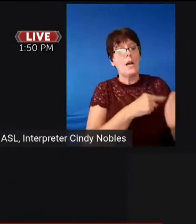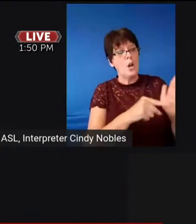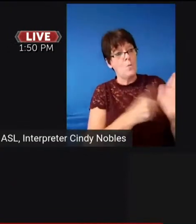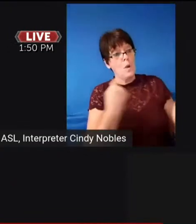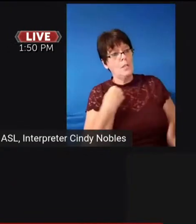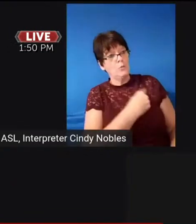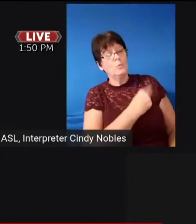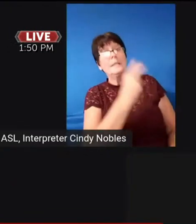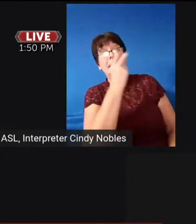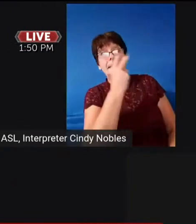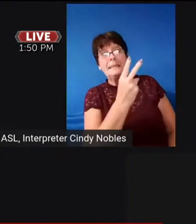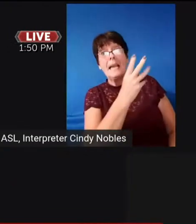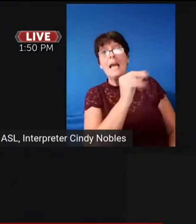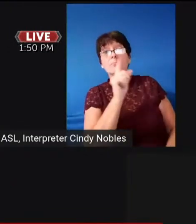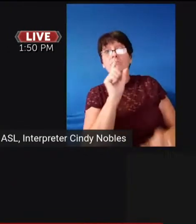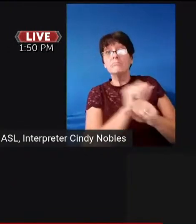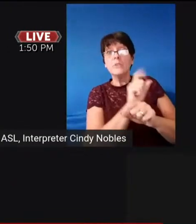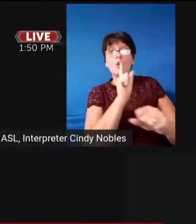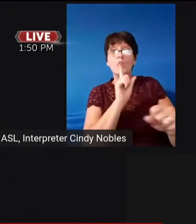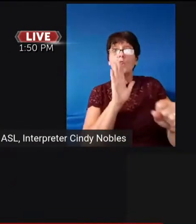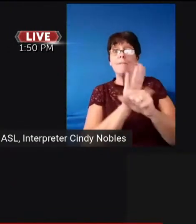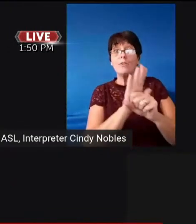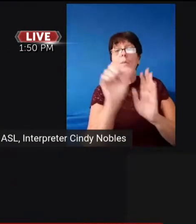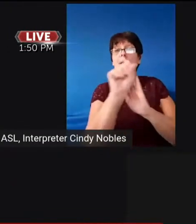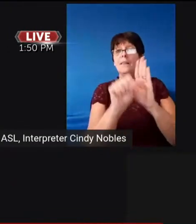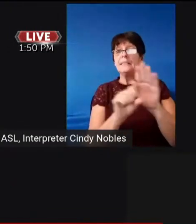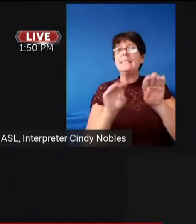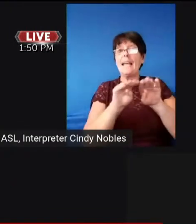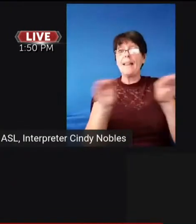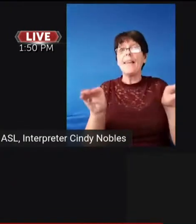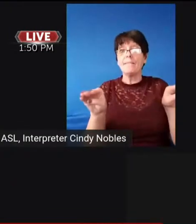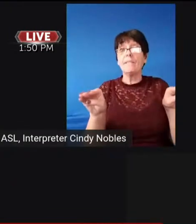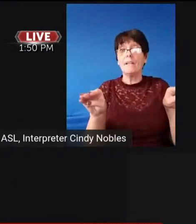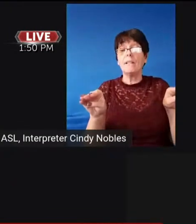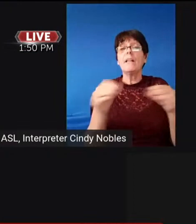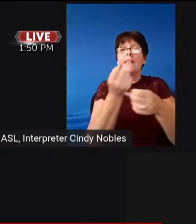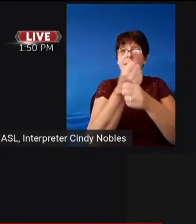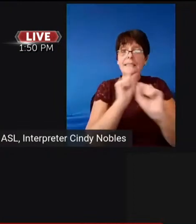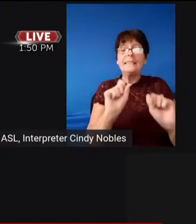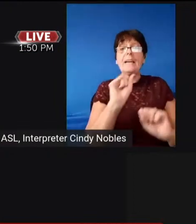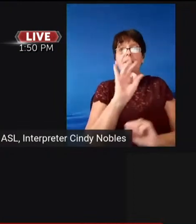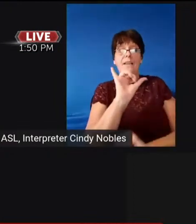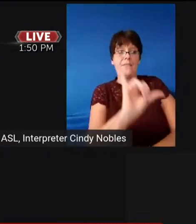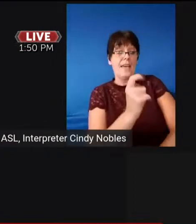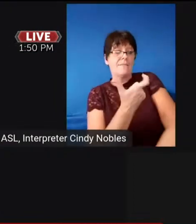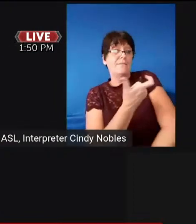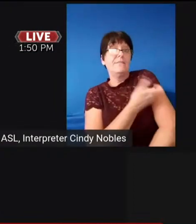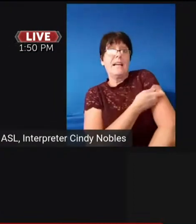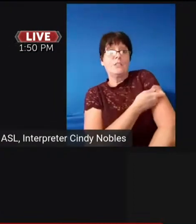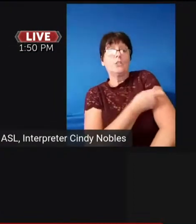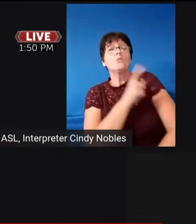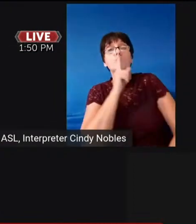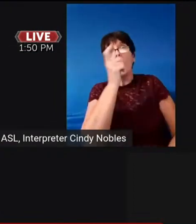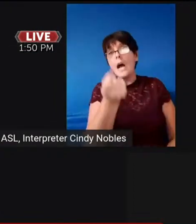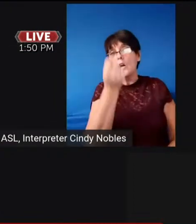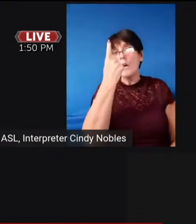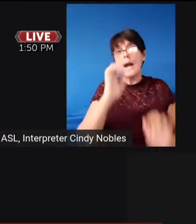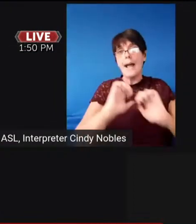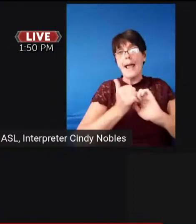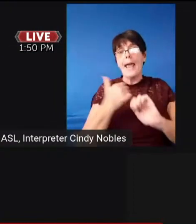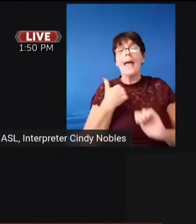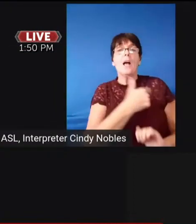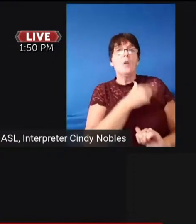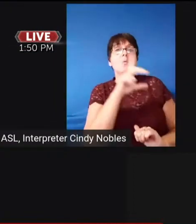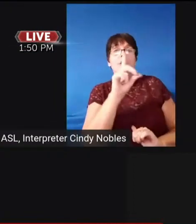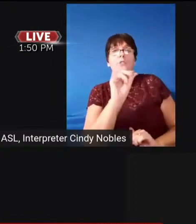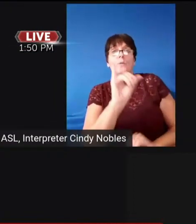see and confirm at the state level the safety of a vaccine, really understanding how we do